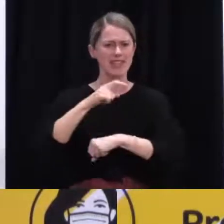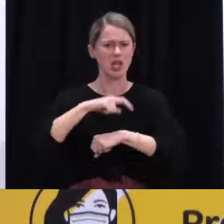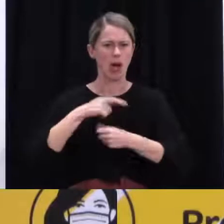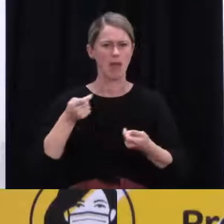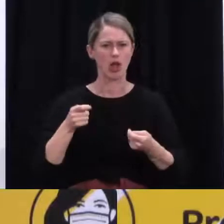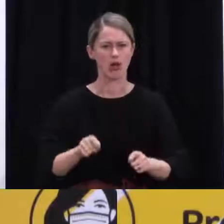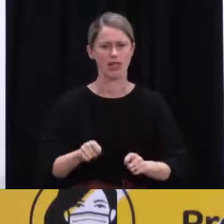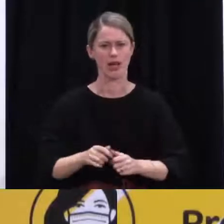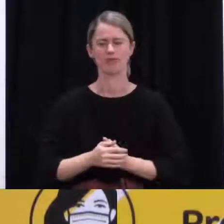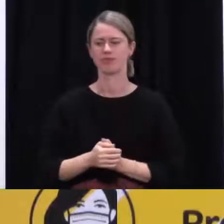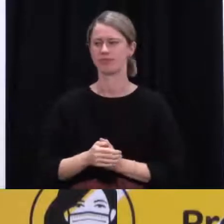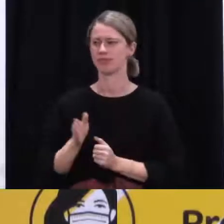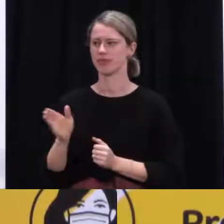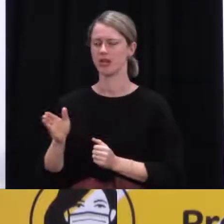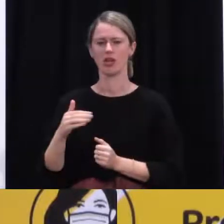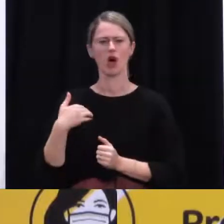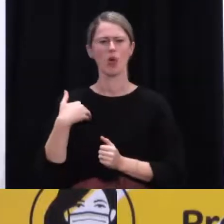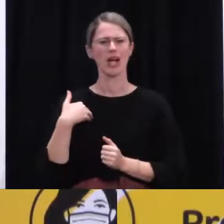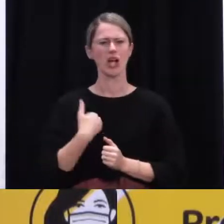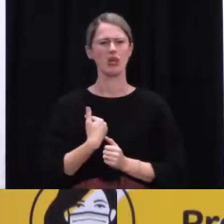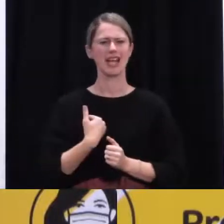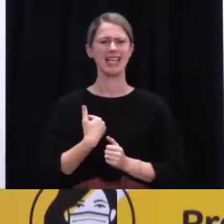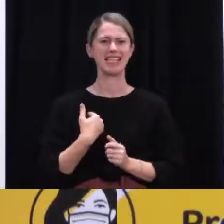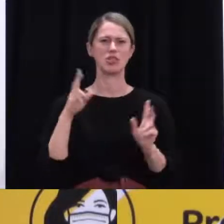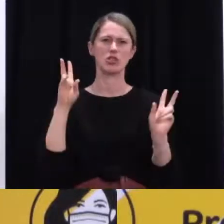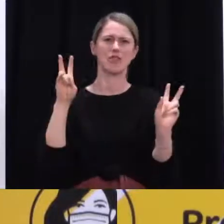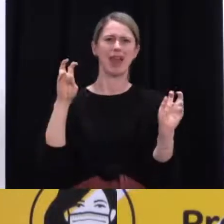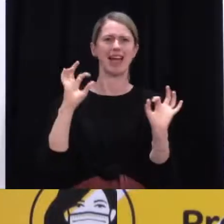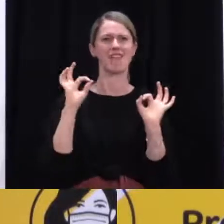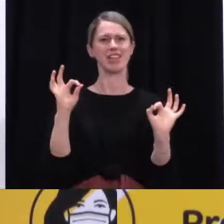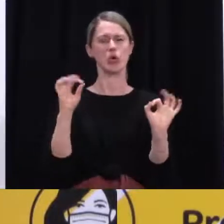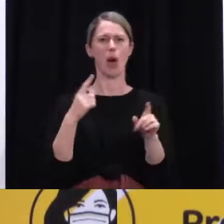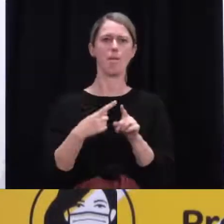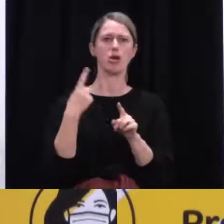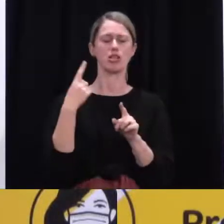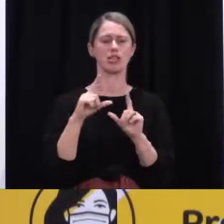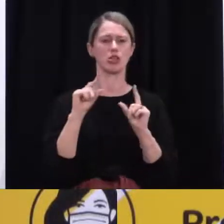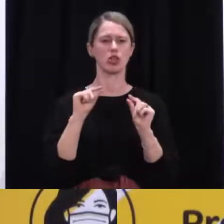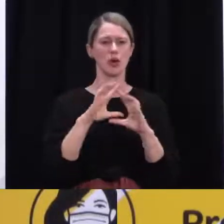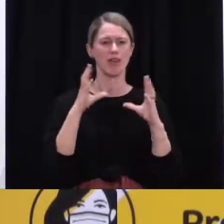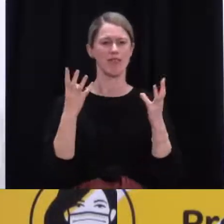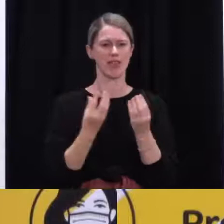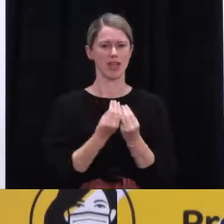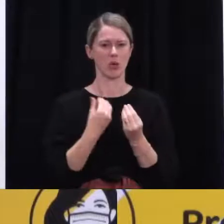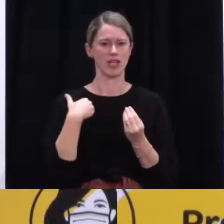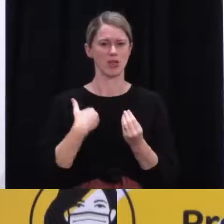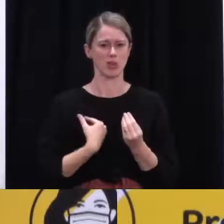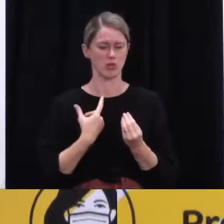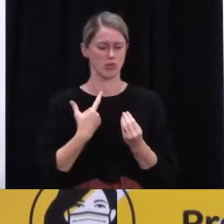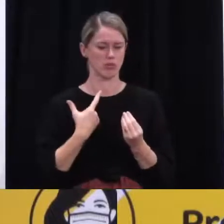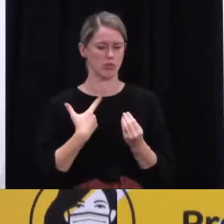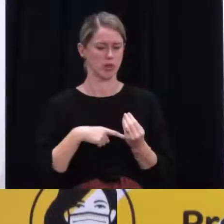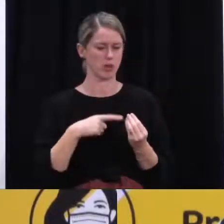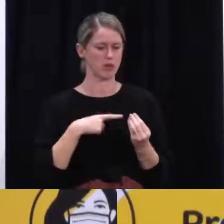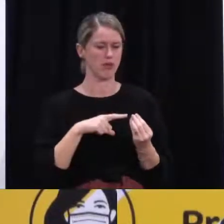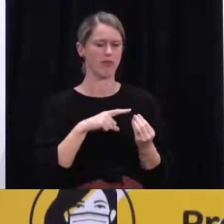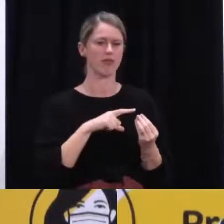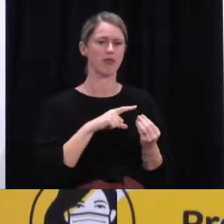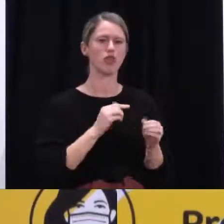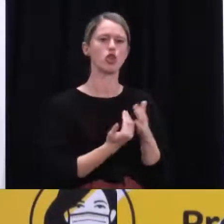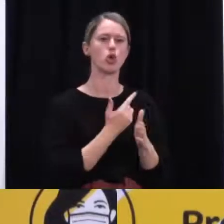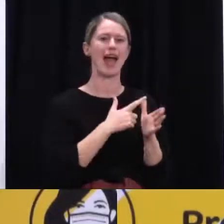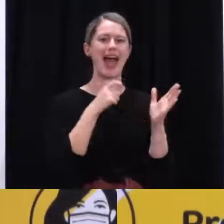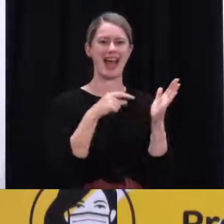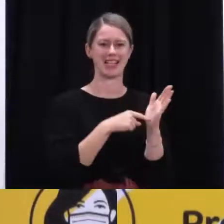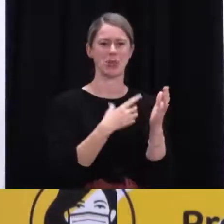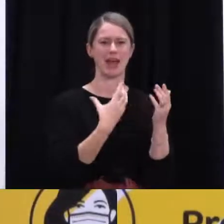time. We don't need a state of emergency in order to do all of the things that we need to do because of the COVID-19 Public Health Response Act, which we